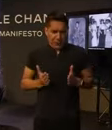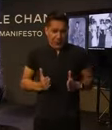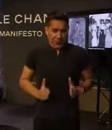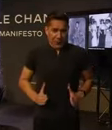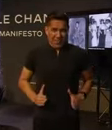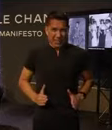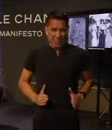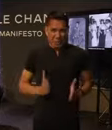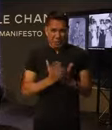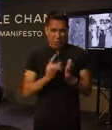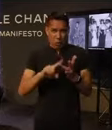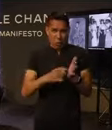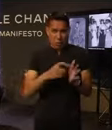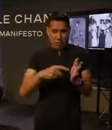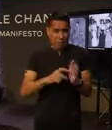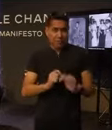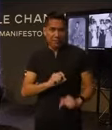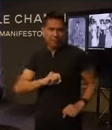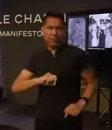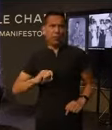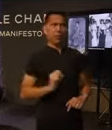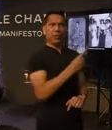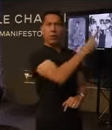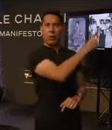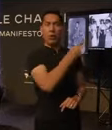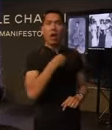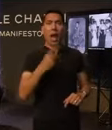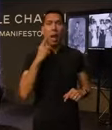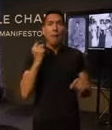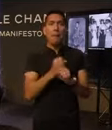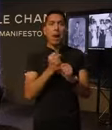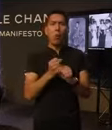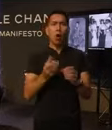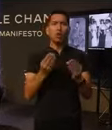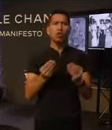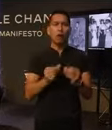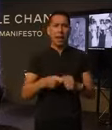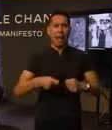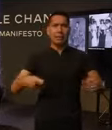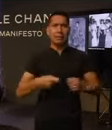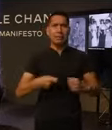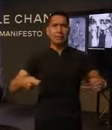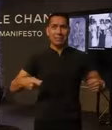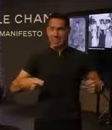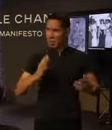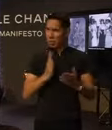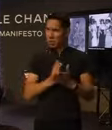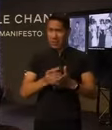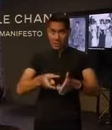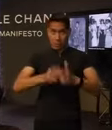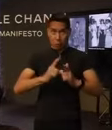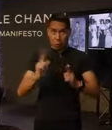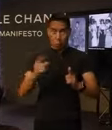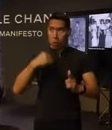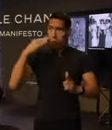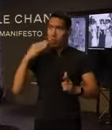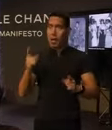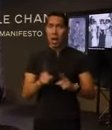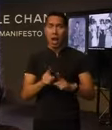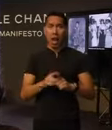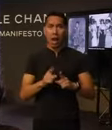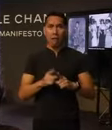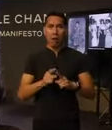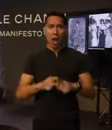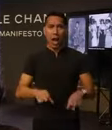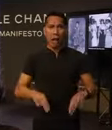rigid corset, and just had a soft, elasticised one. You know, it's very difficult to have women wearing a certain type of undergarment,